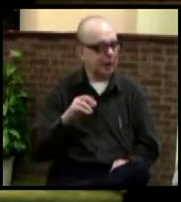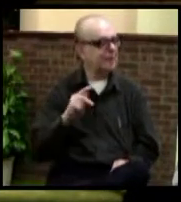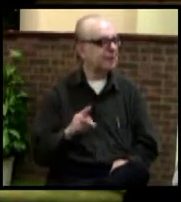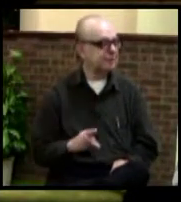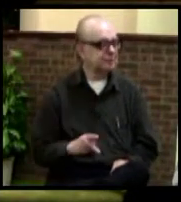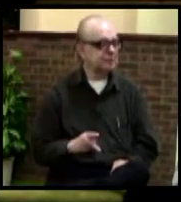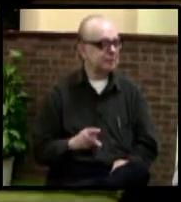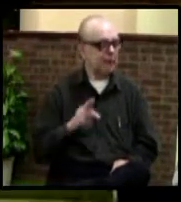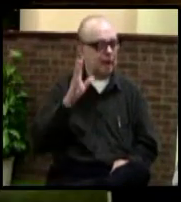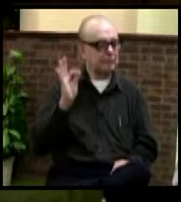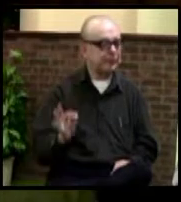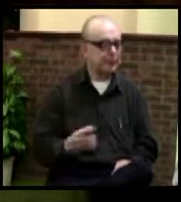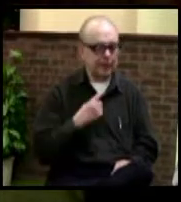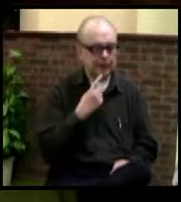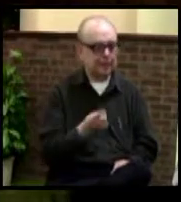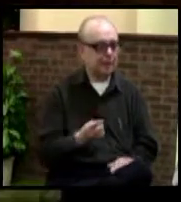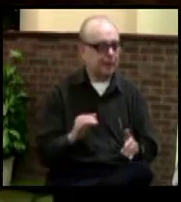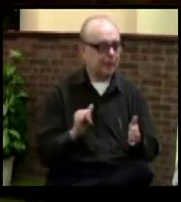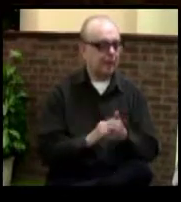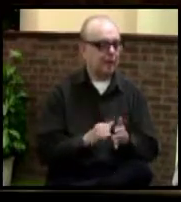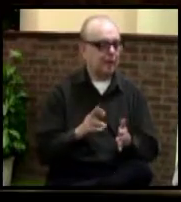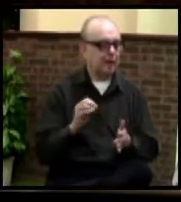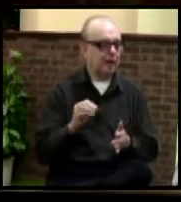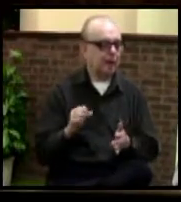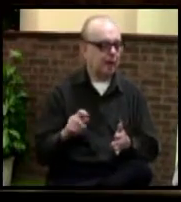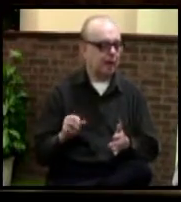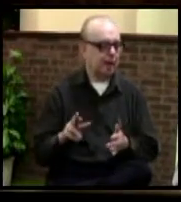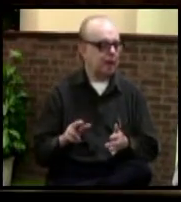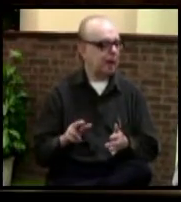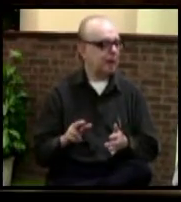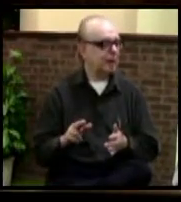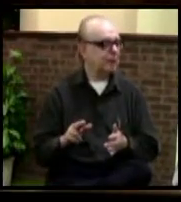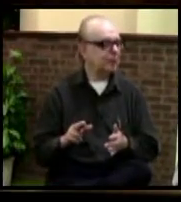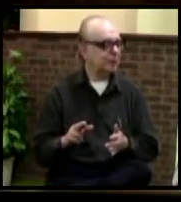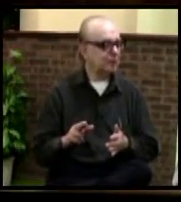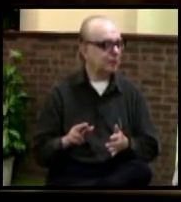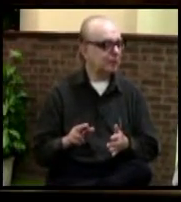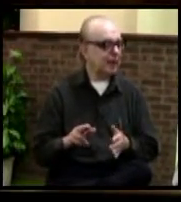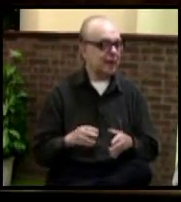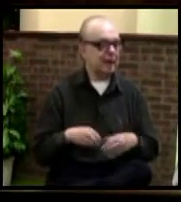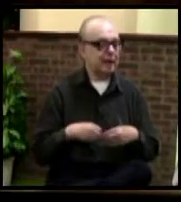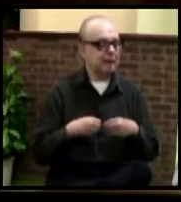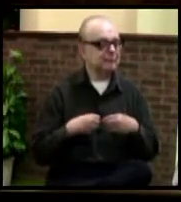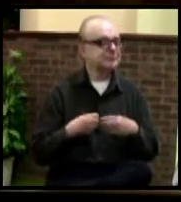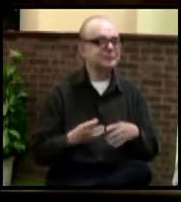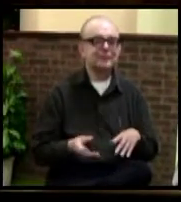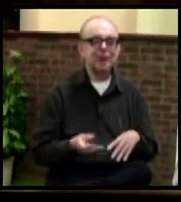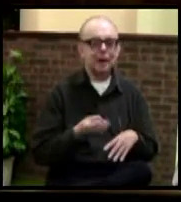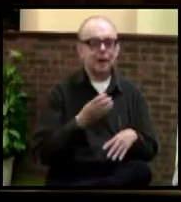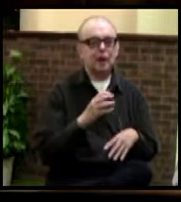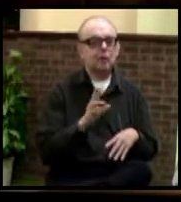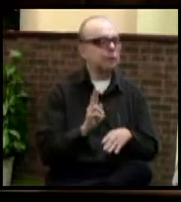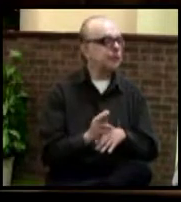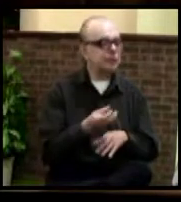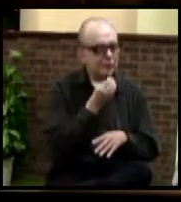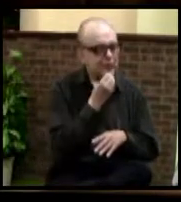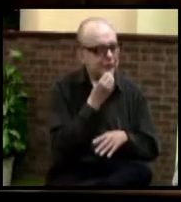And the preacher said, "I think that rooster was in one of the casseroles the following Sunday at our dinner on the